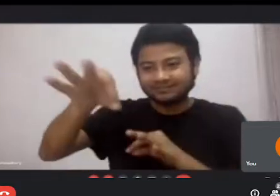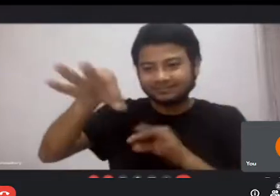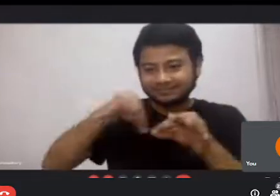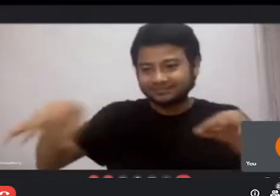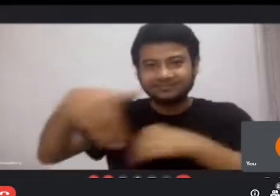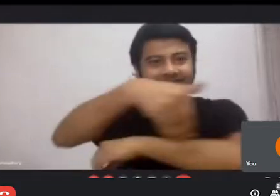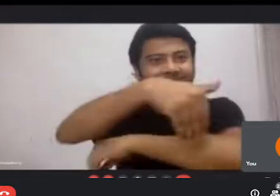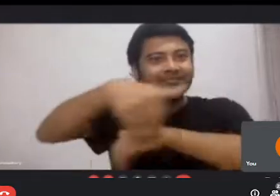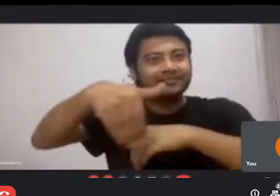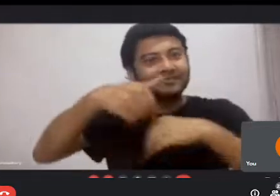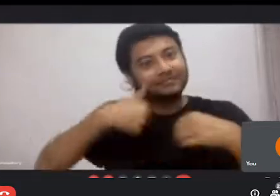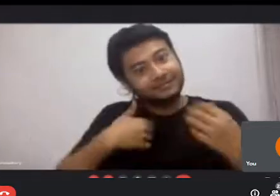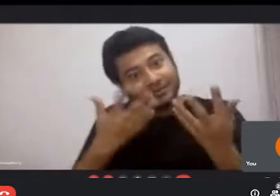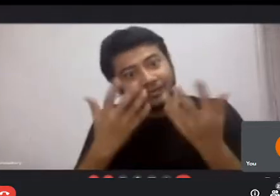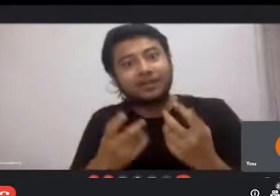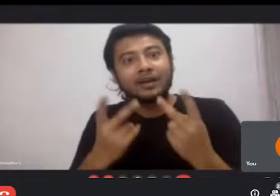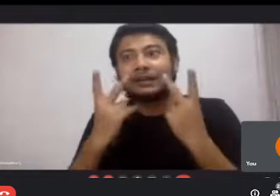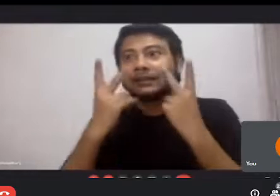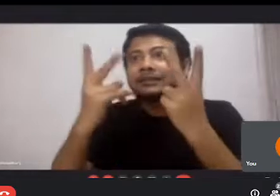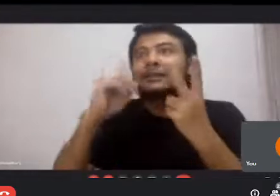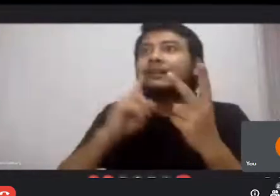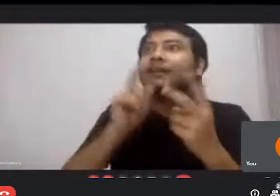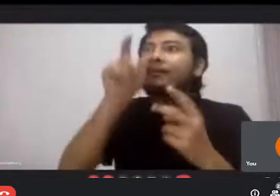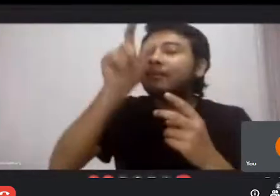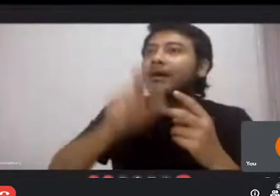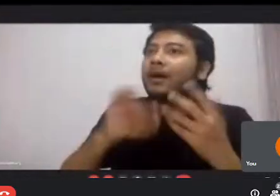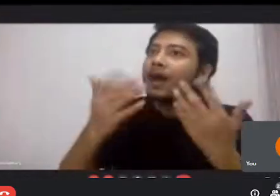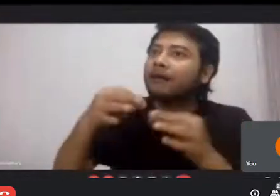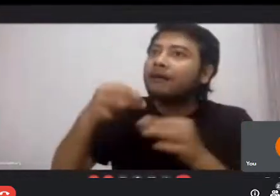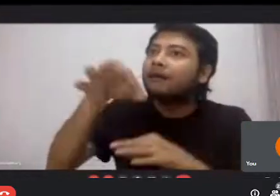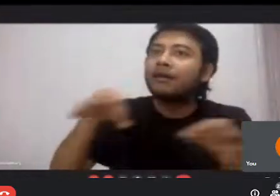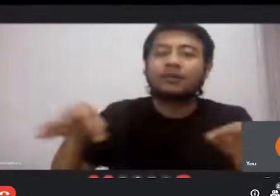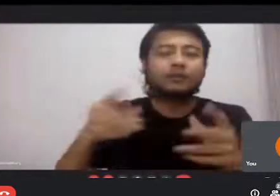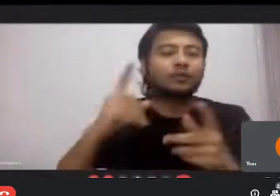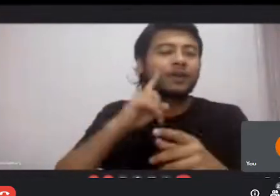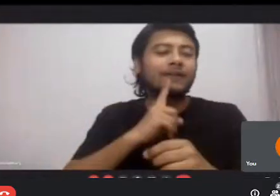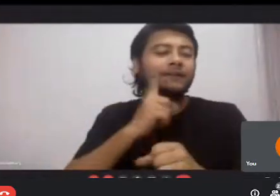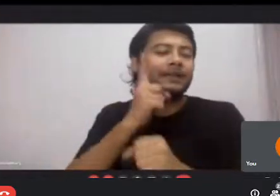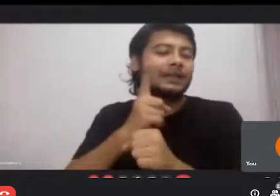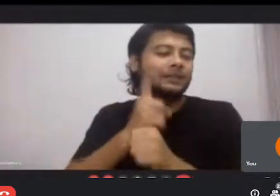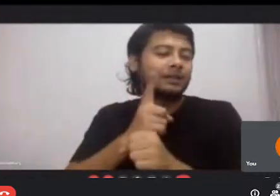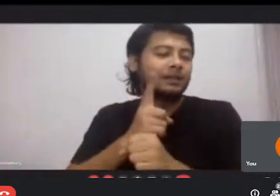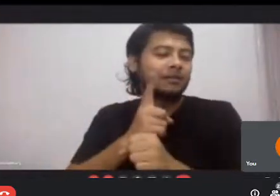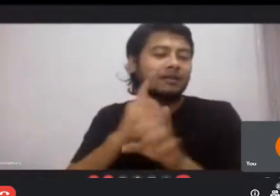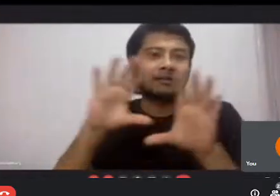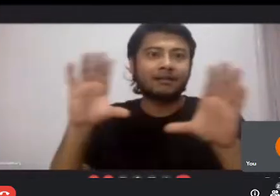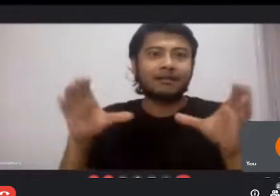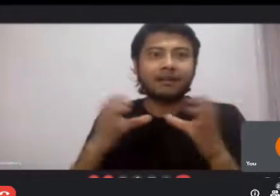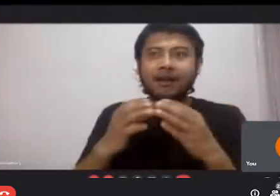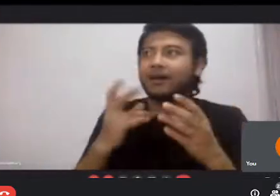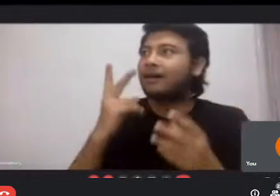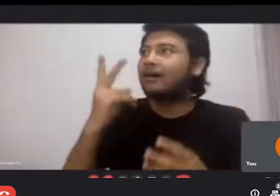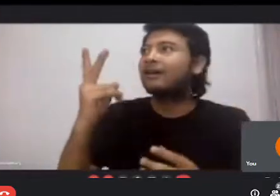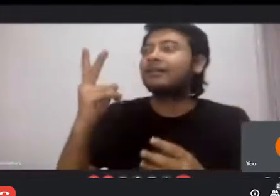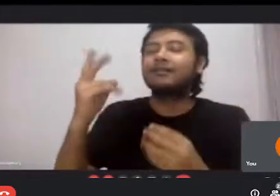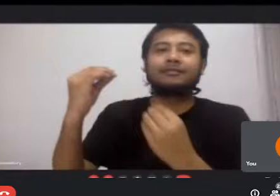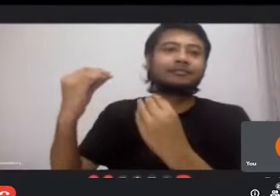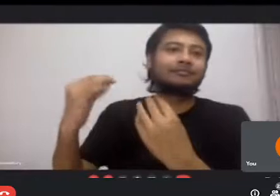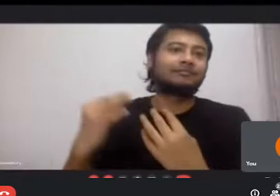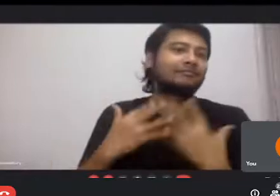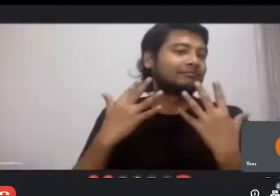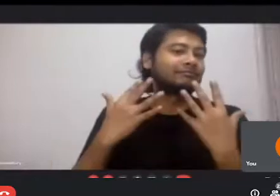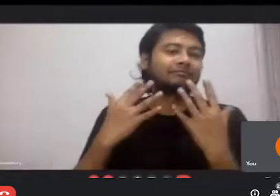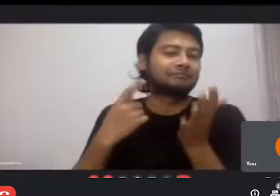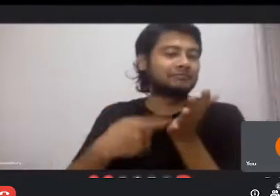a deaf tutor teaching them. And of course, the visual communication and the communication through sign language